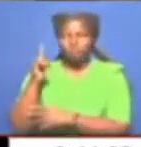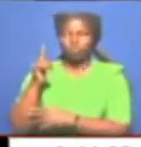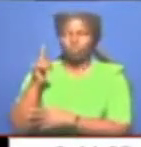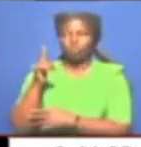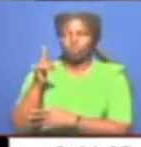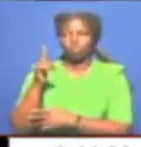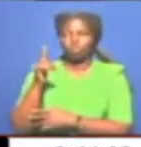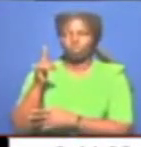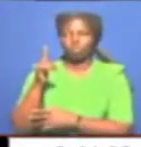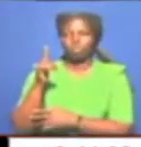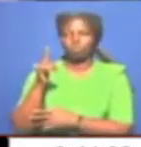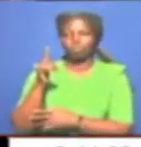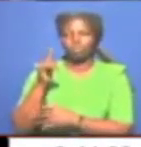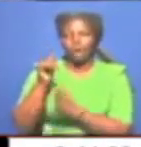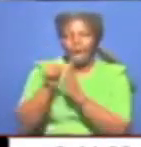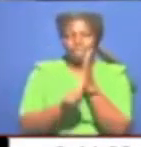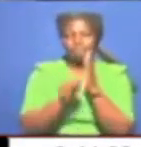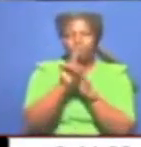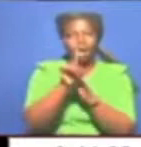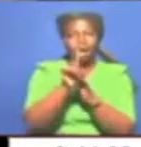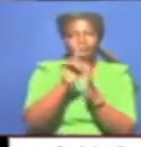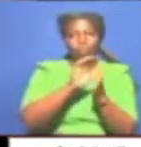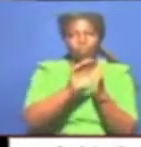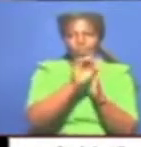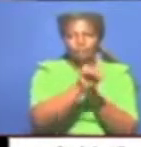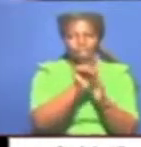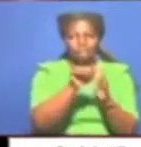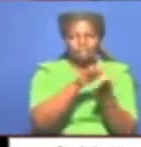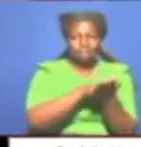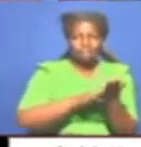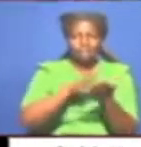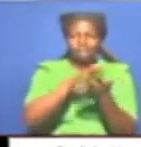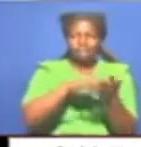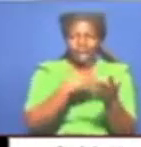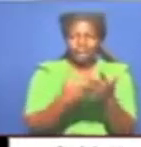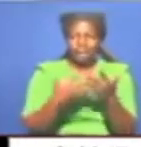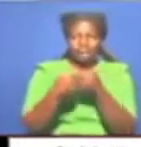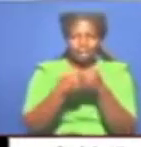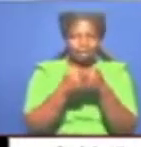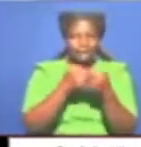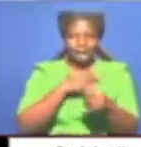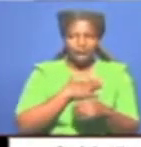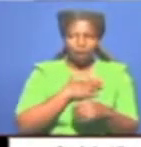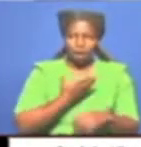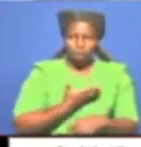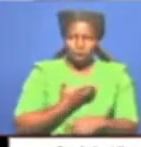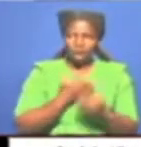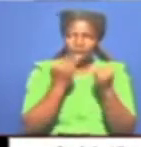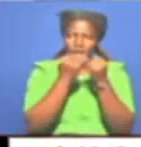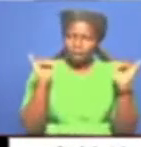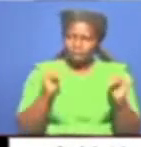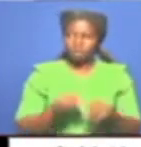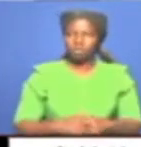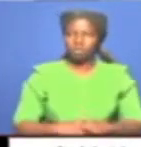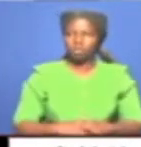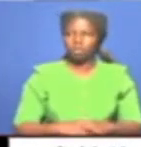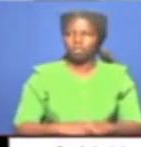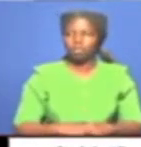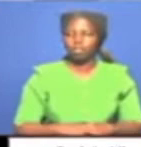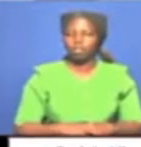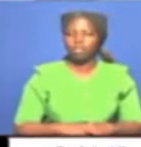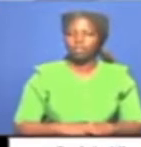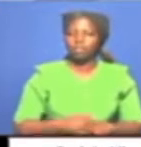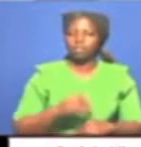1. That basic structure doctrine is challenging our own sovereignty. Who is boss in